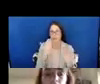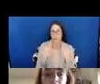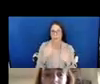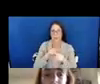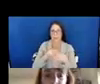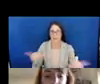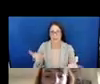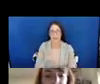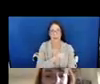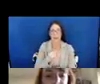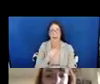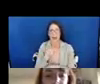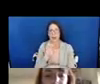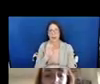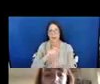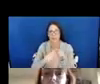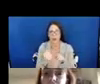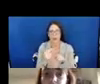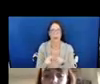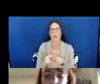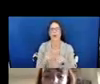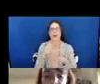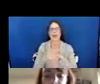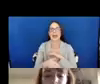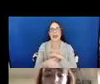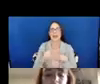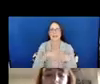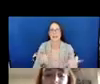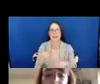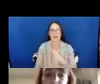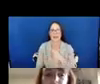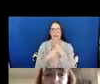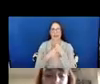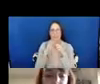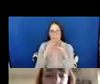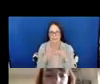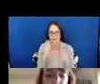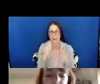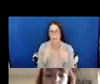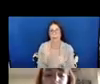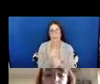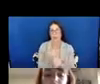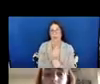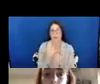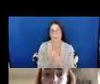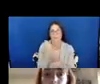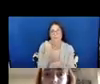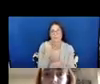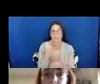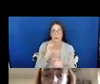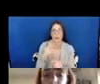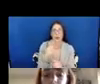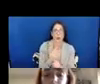or asynchronous, like secure messaging, and may make use of either solely audio or